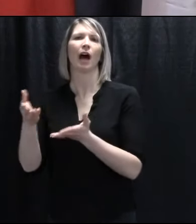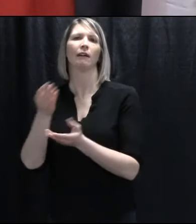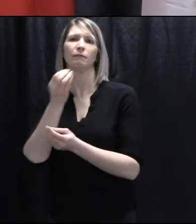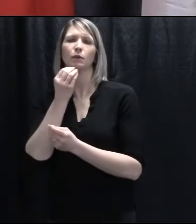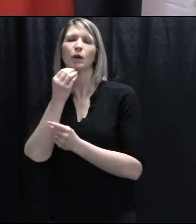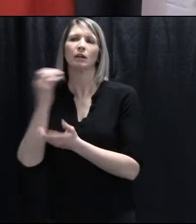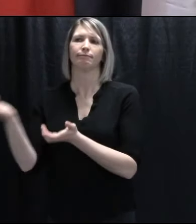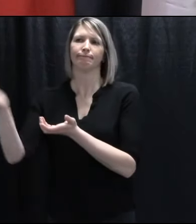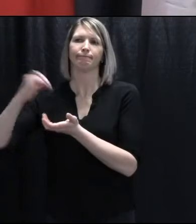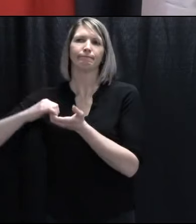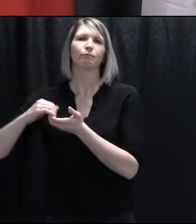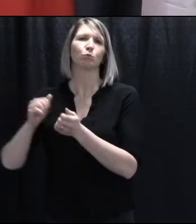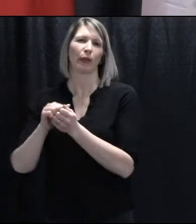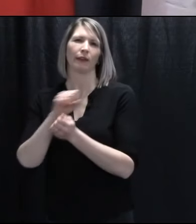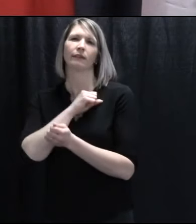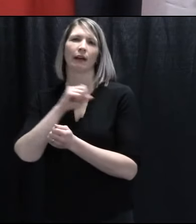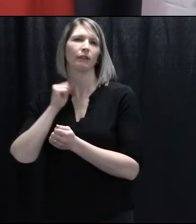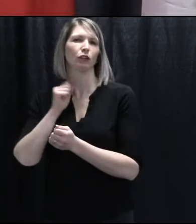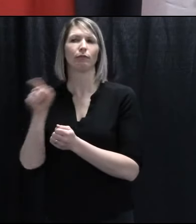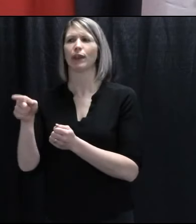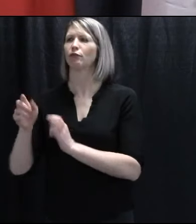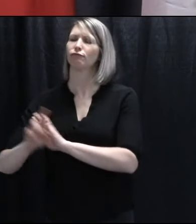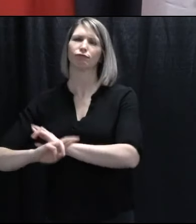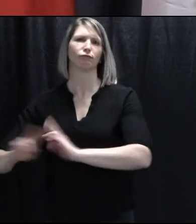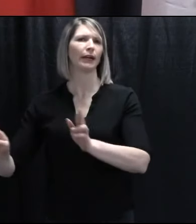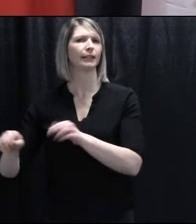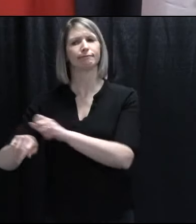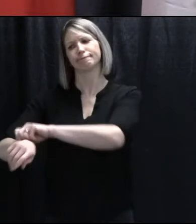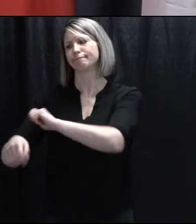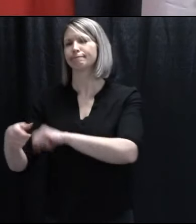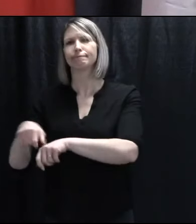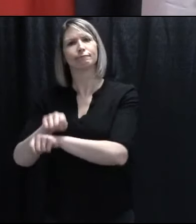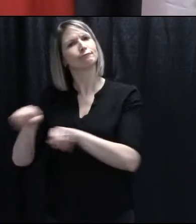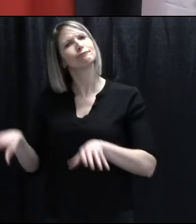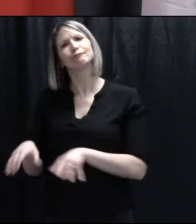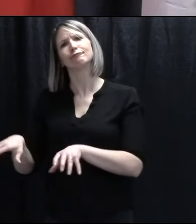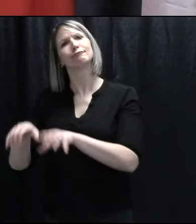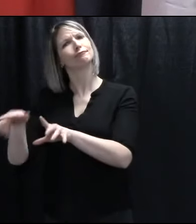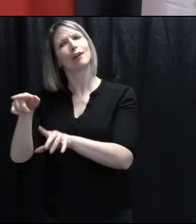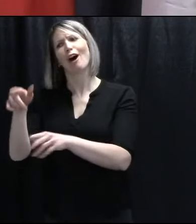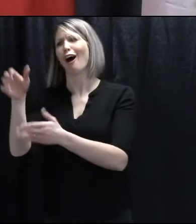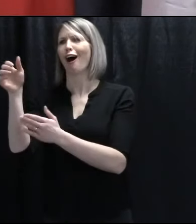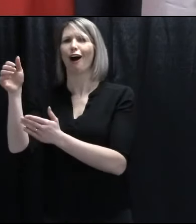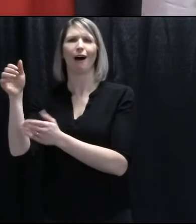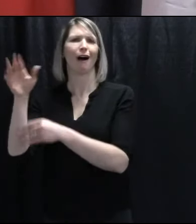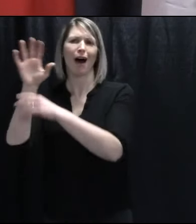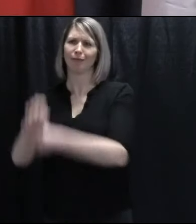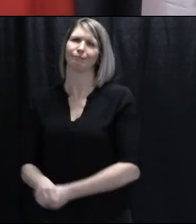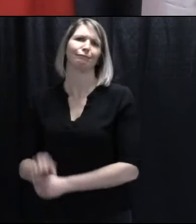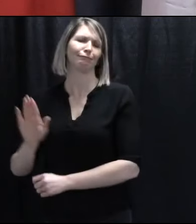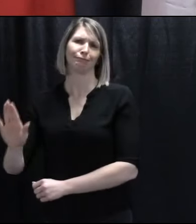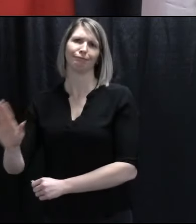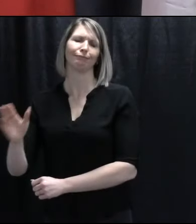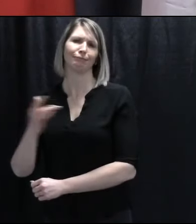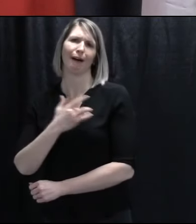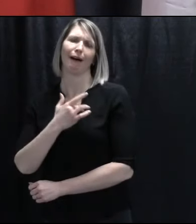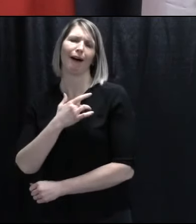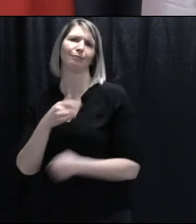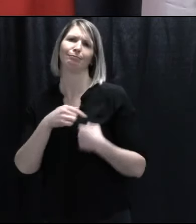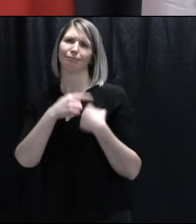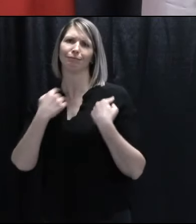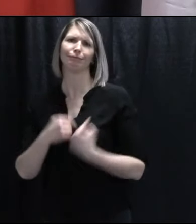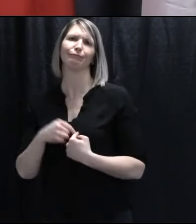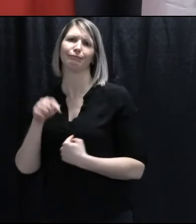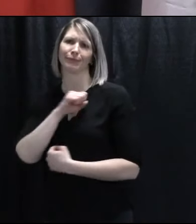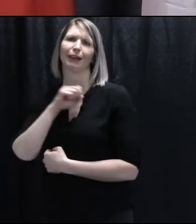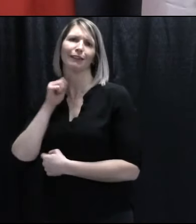and the Salvation Army, who were prepared to step up again, as they do quite often, to meet the demand and give those truckers